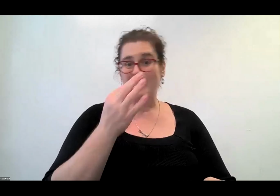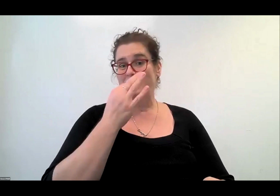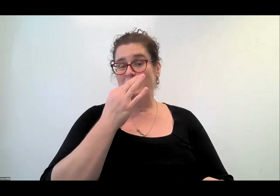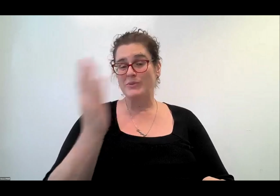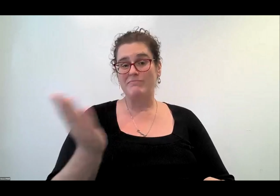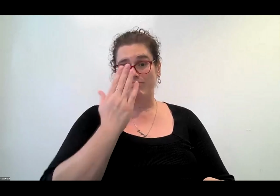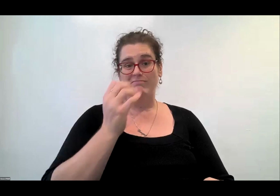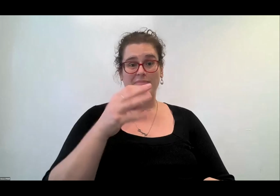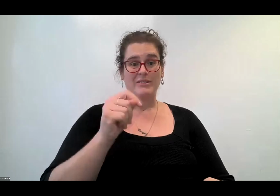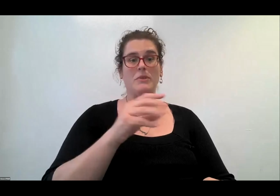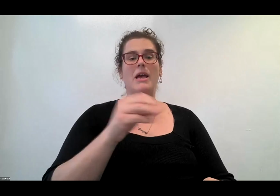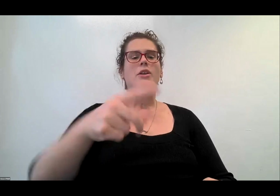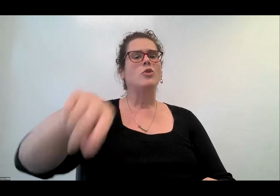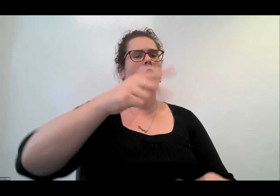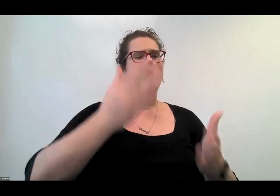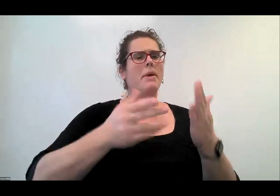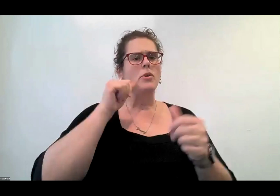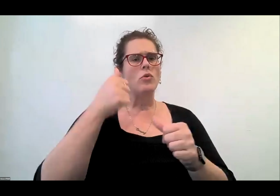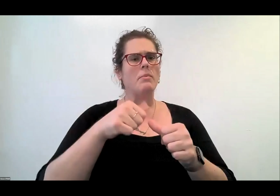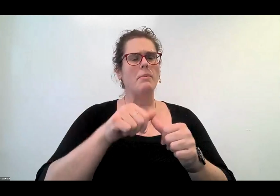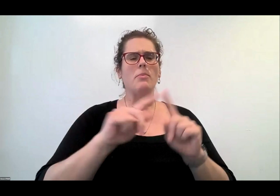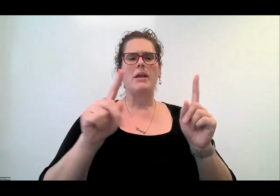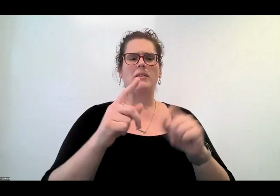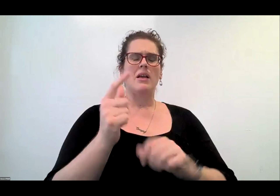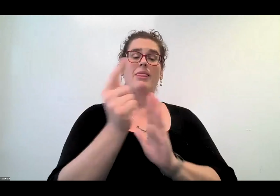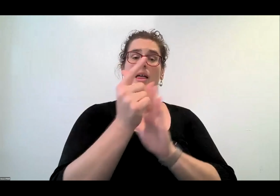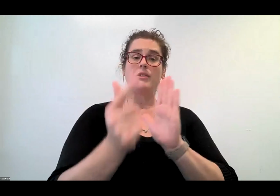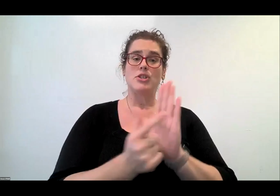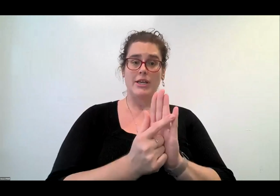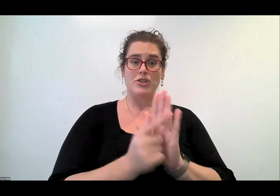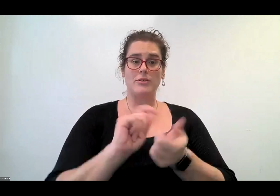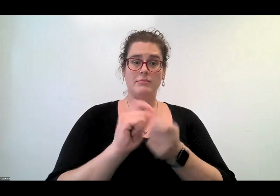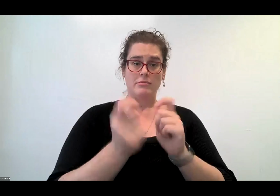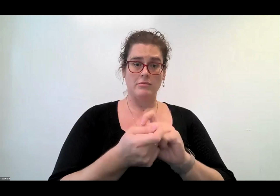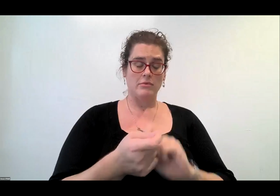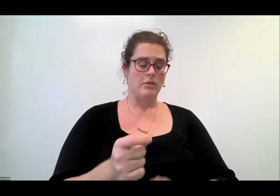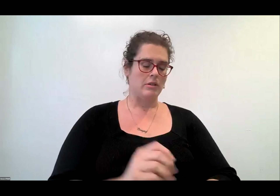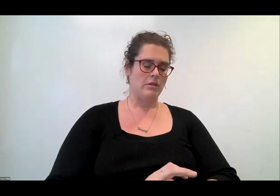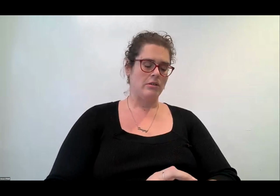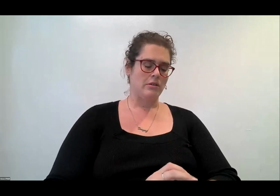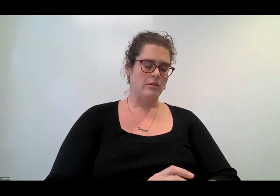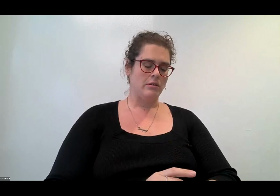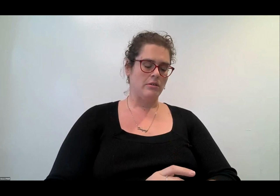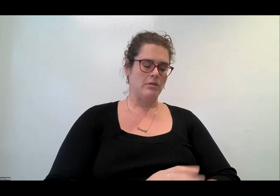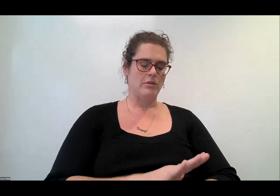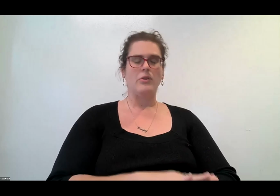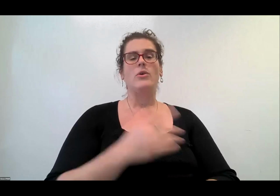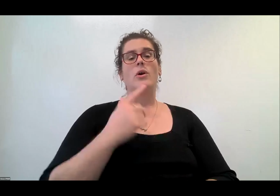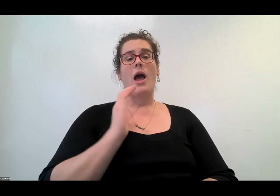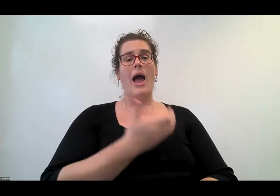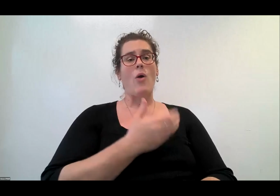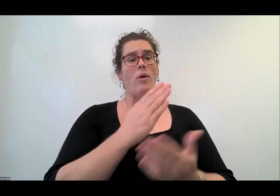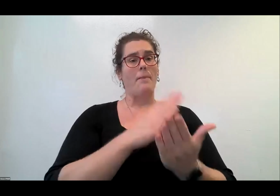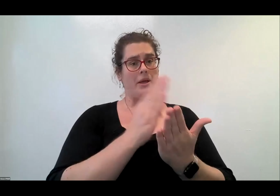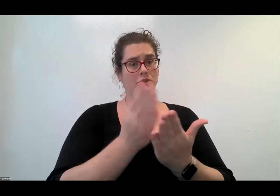had we didn't require legislation. We had an enhancement to our budget starting